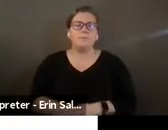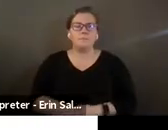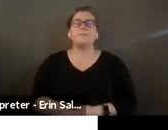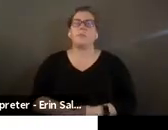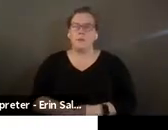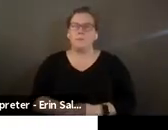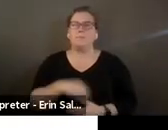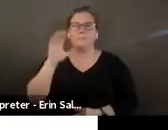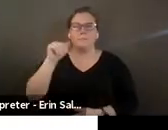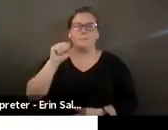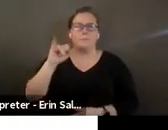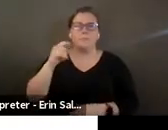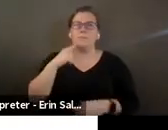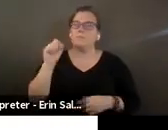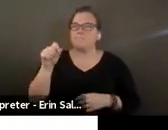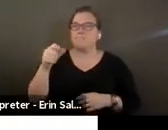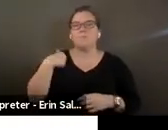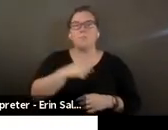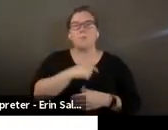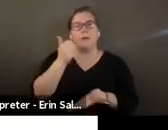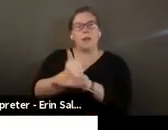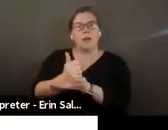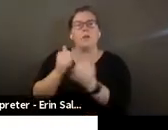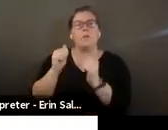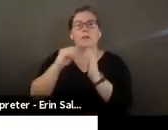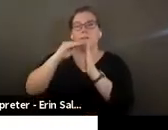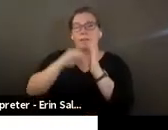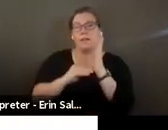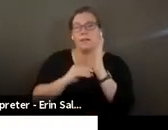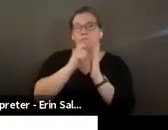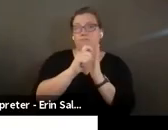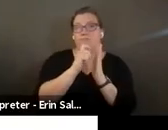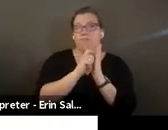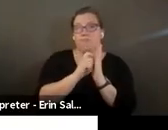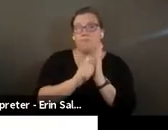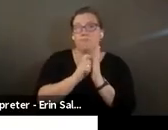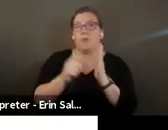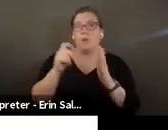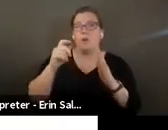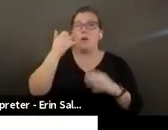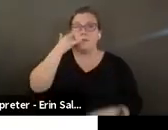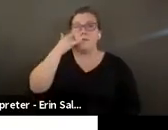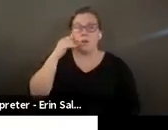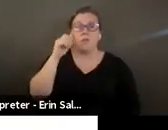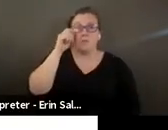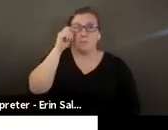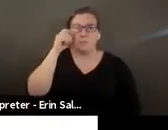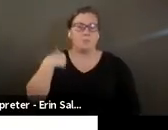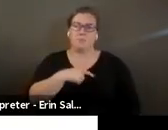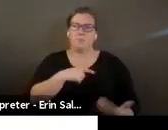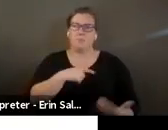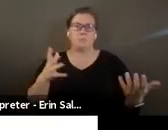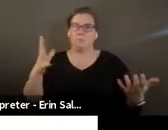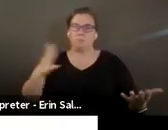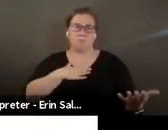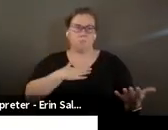Absolutely. We do assist with filling out the application over the phone. Our office is more than happy